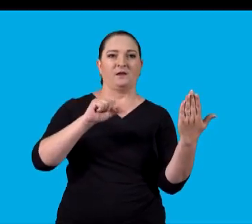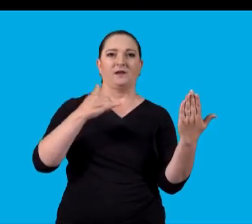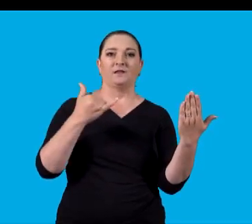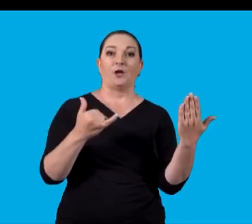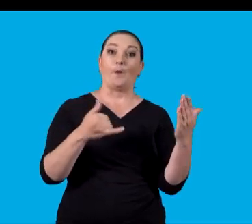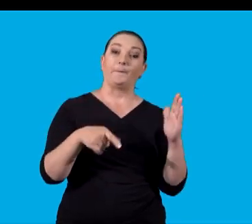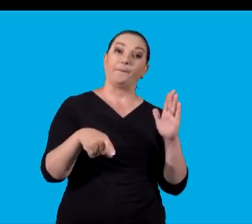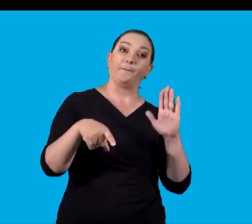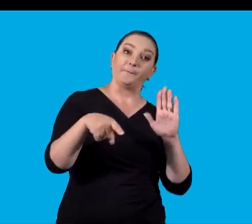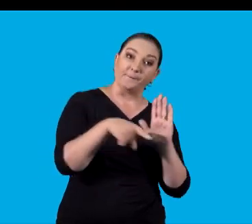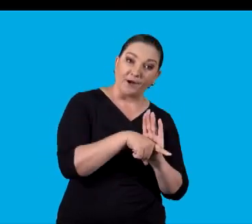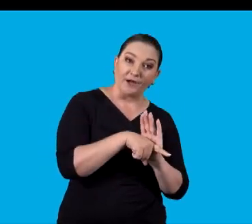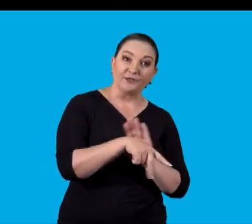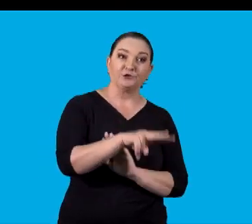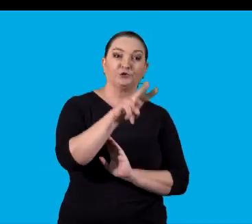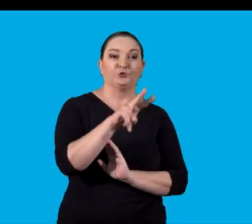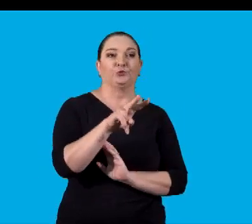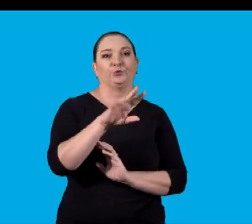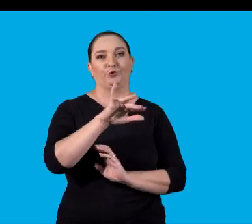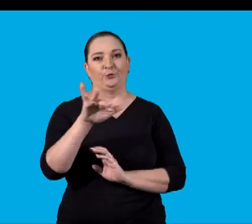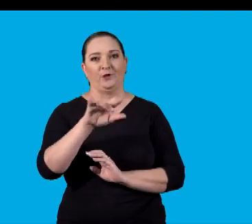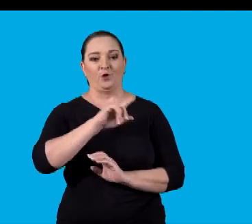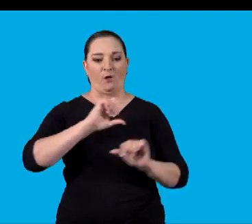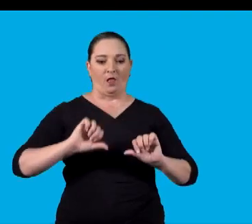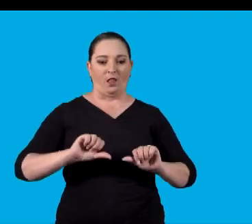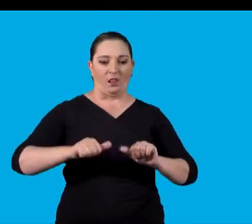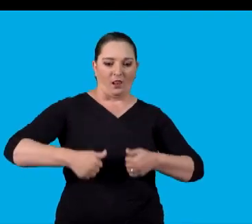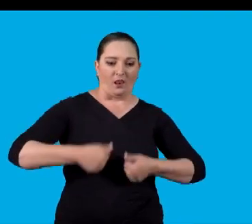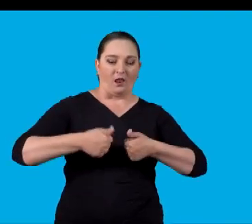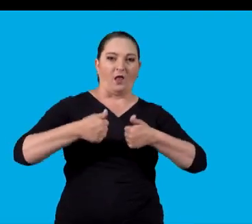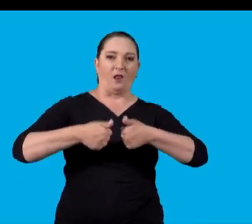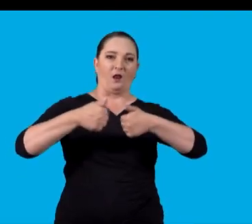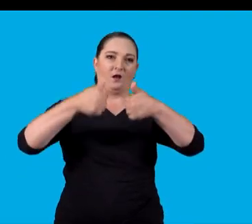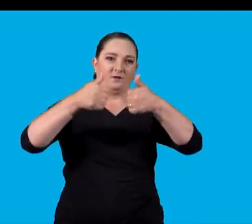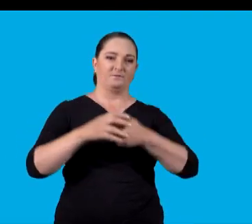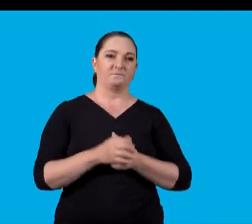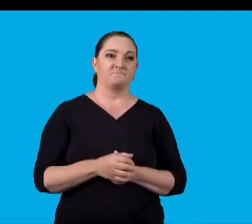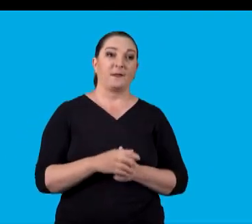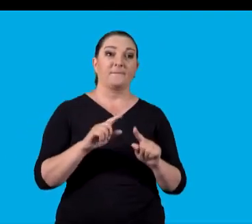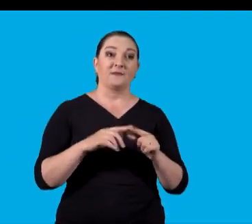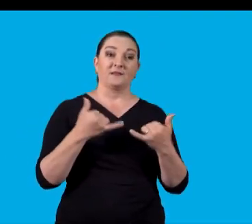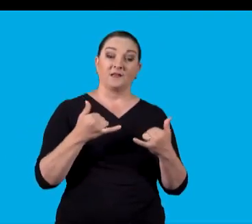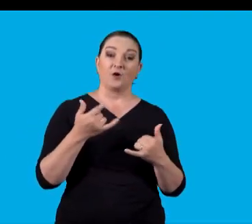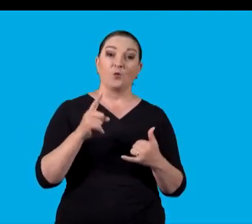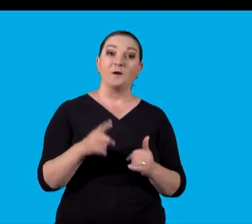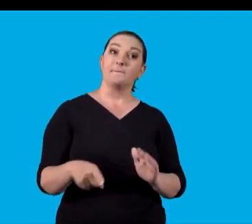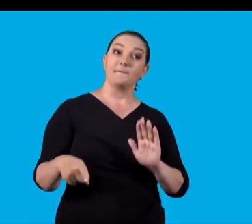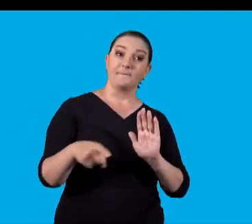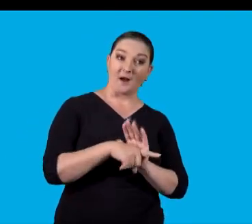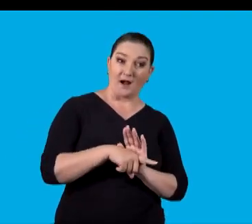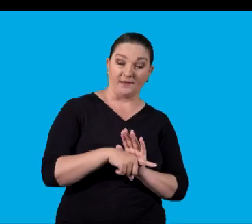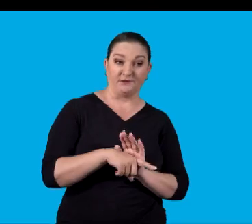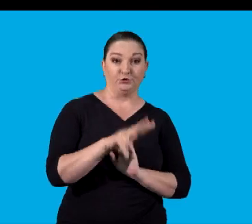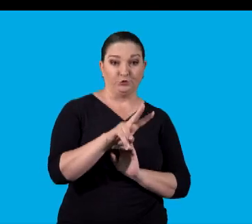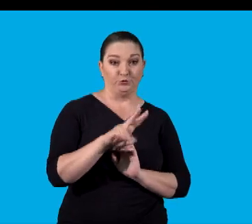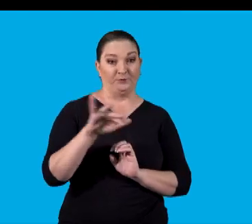500,000. Okay, then I go to the next one. It's now minus 2 million, minus 2 million, not